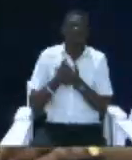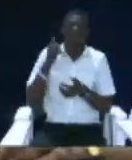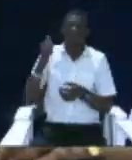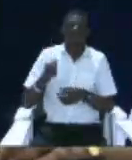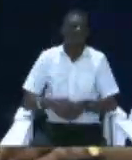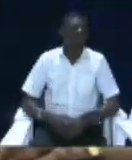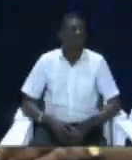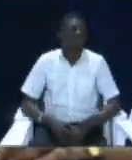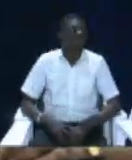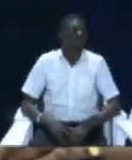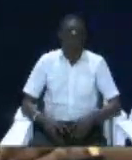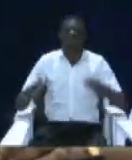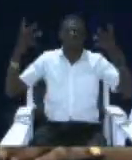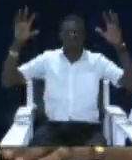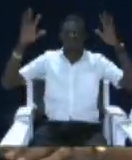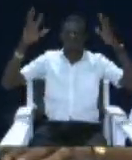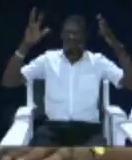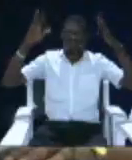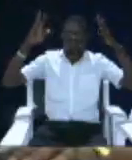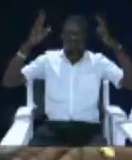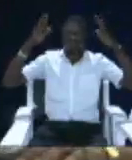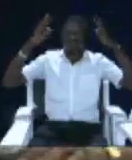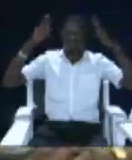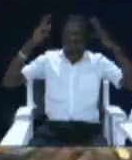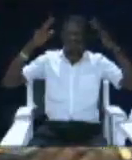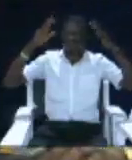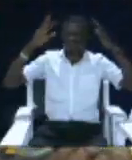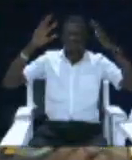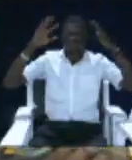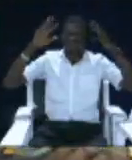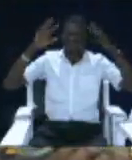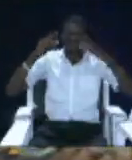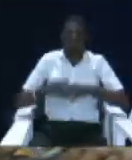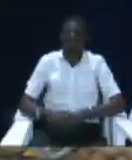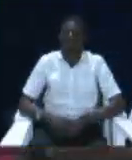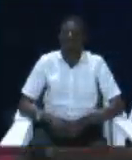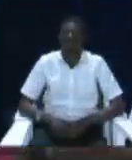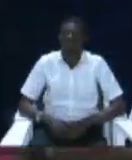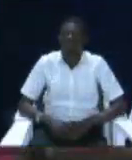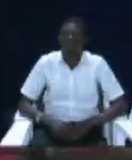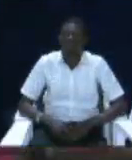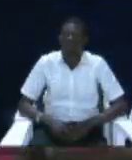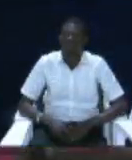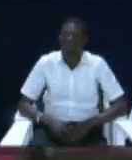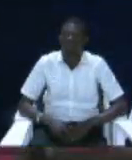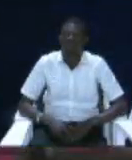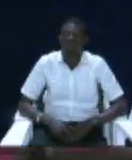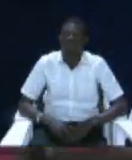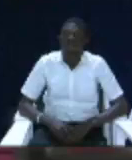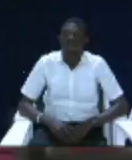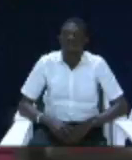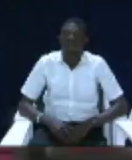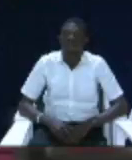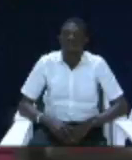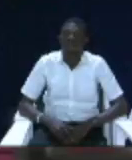Amen. Can we please have the next testifier? Please just go straight to your testimony after giving us your name